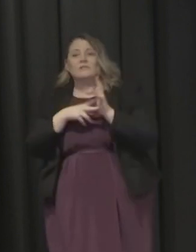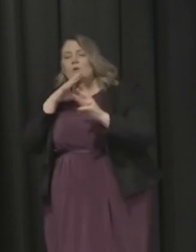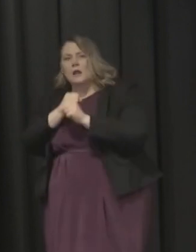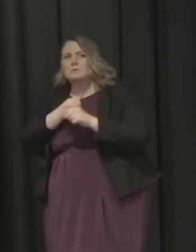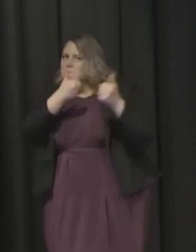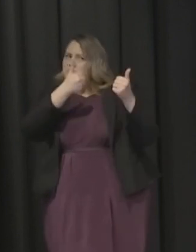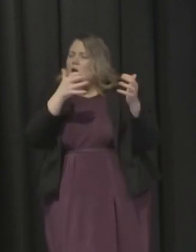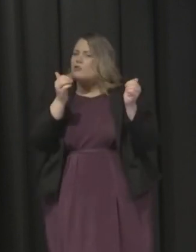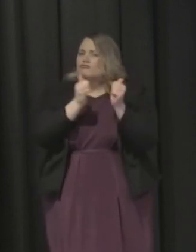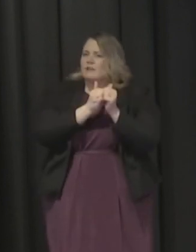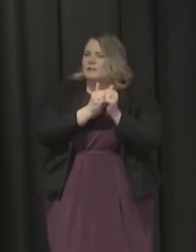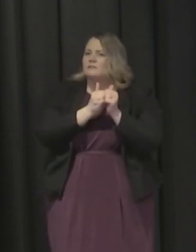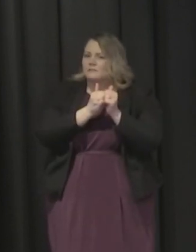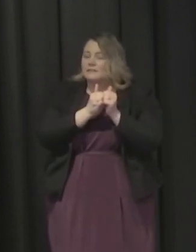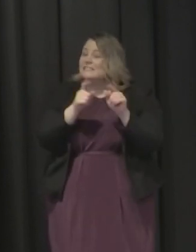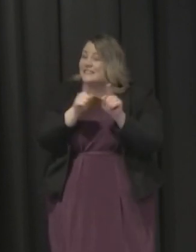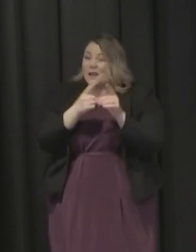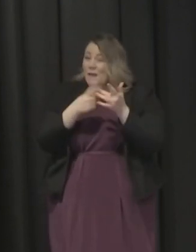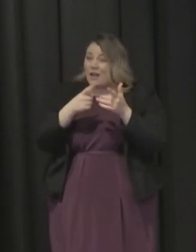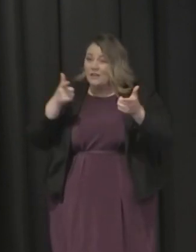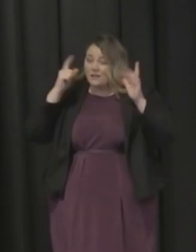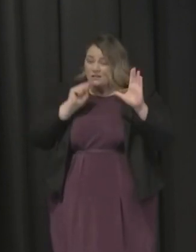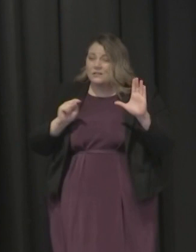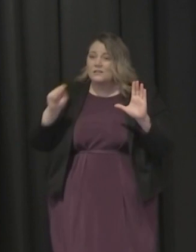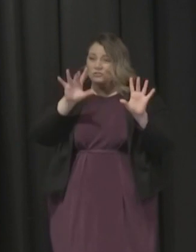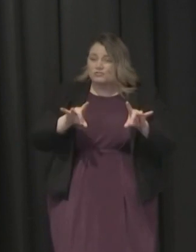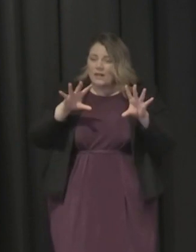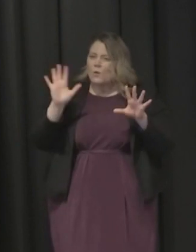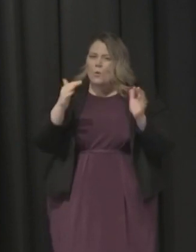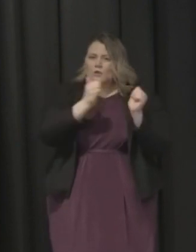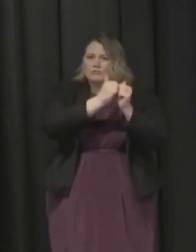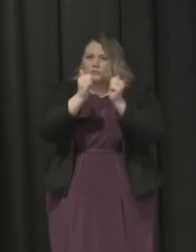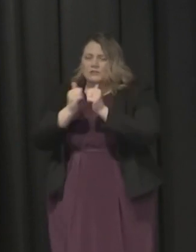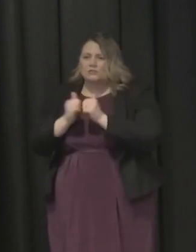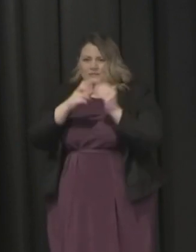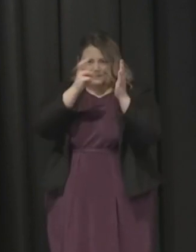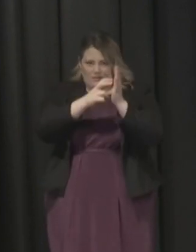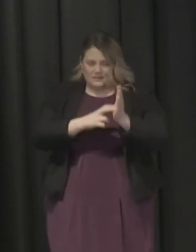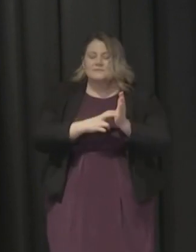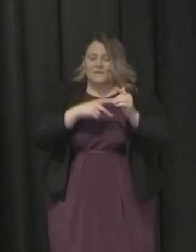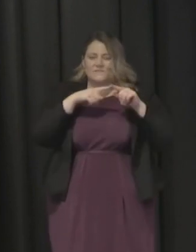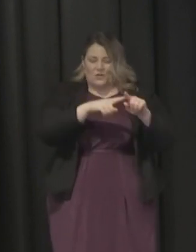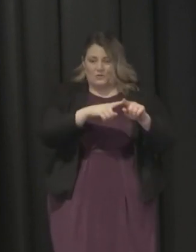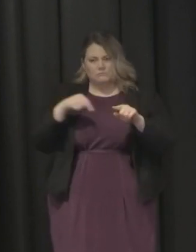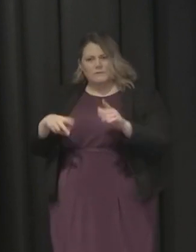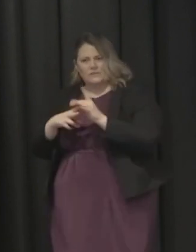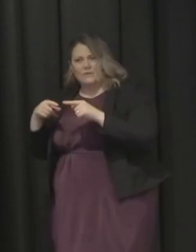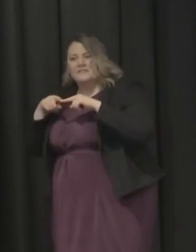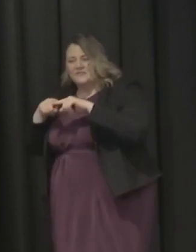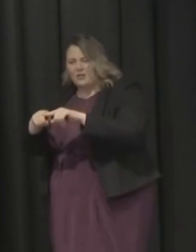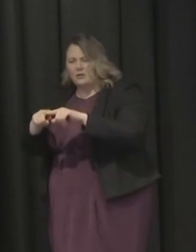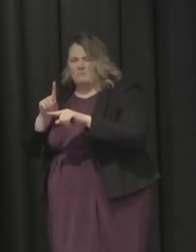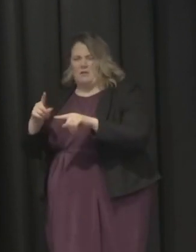measure. It's these businesses and it's the Victorian community. So the construction industry has